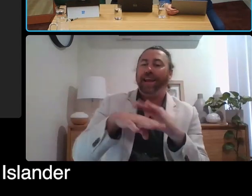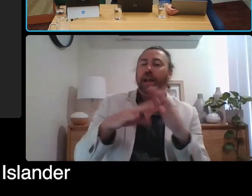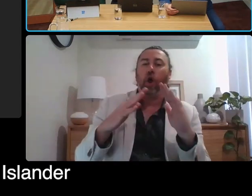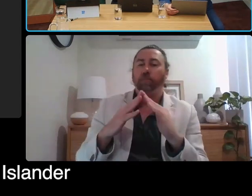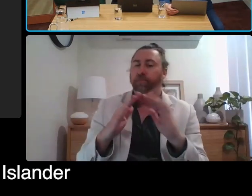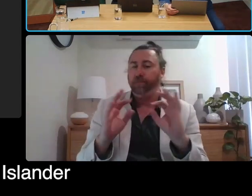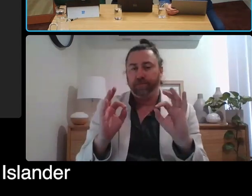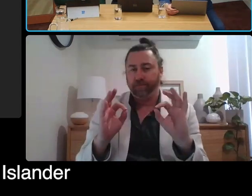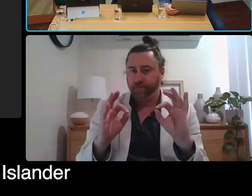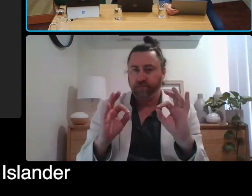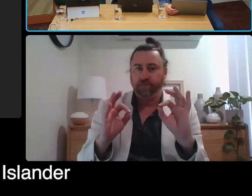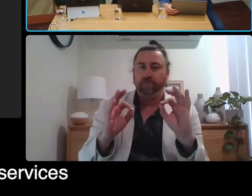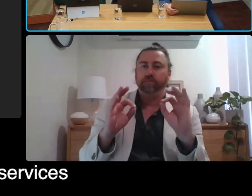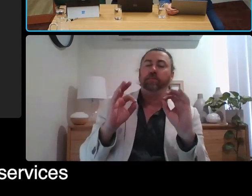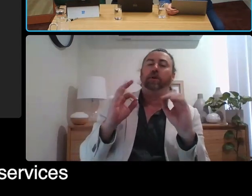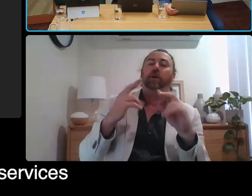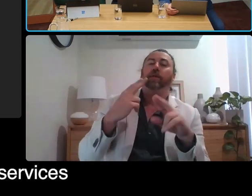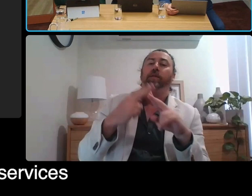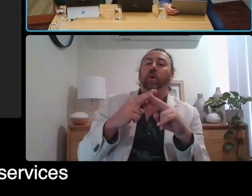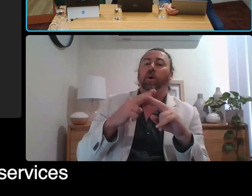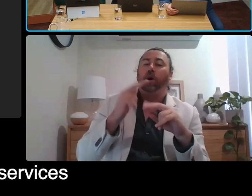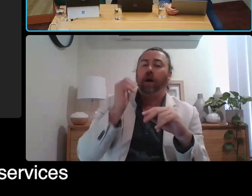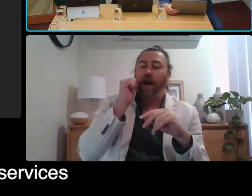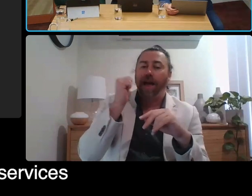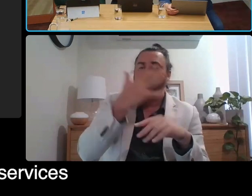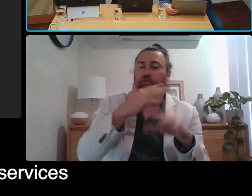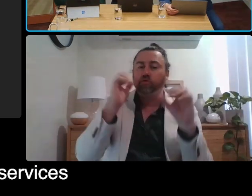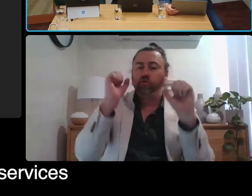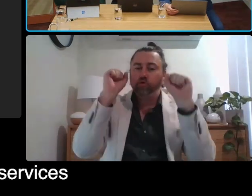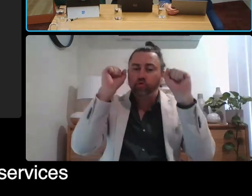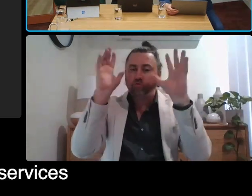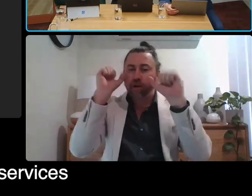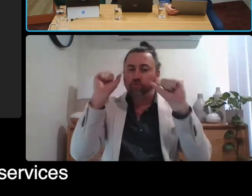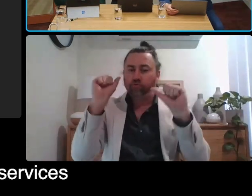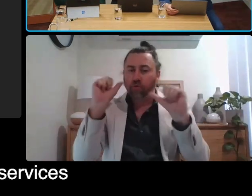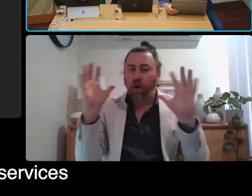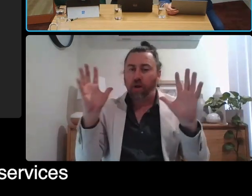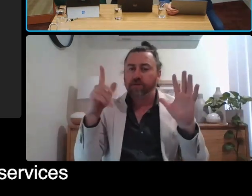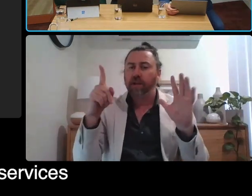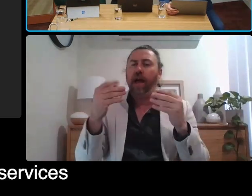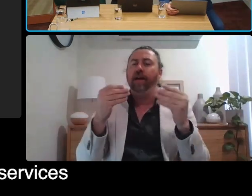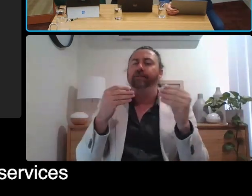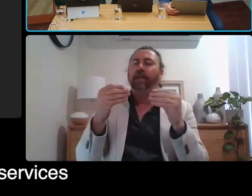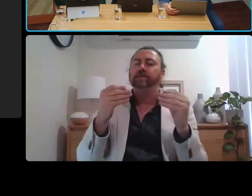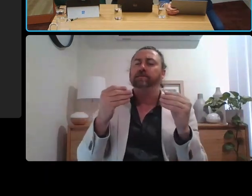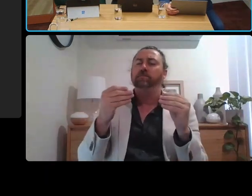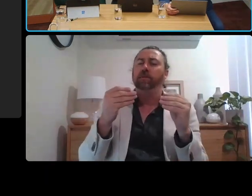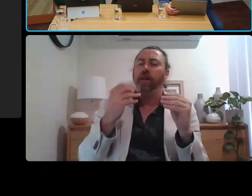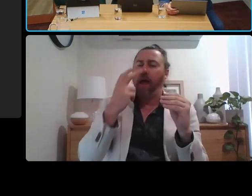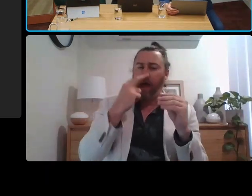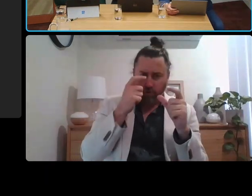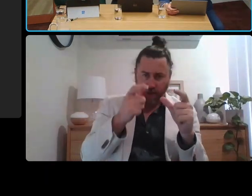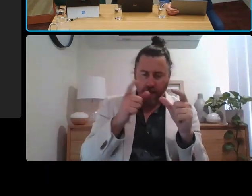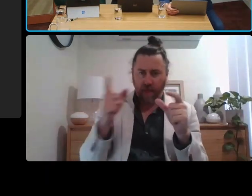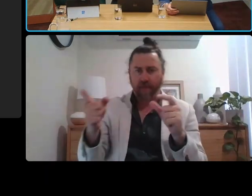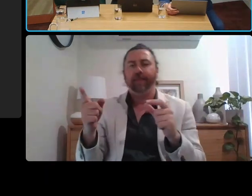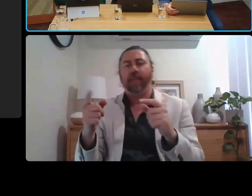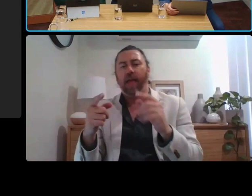to National Aboriginal and Torres Strait Islander flexible aged care, and multi-purpose services